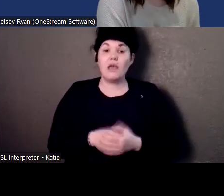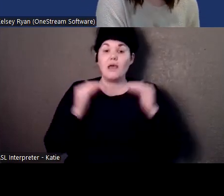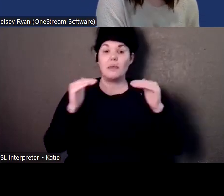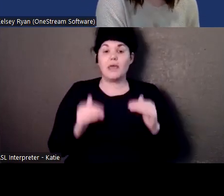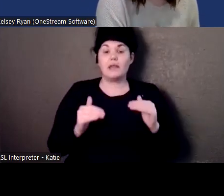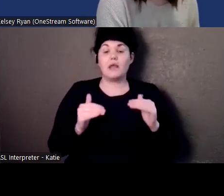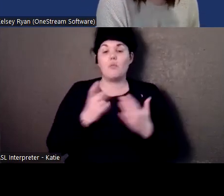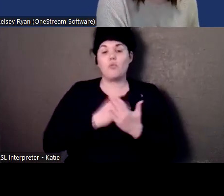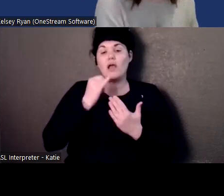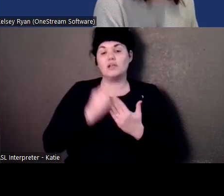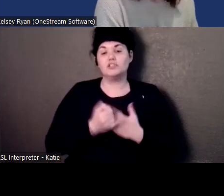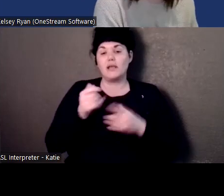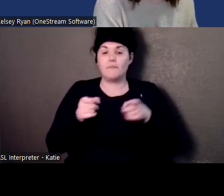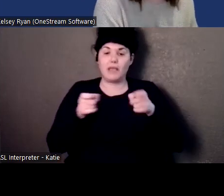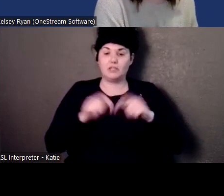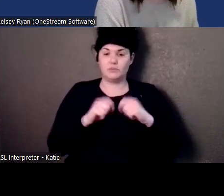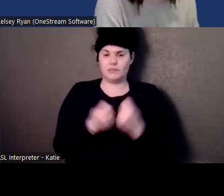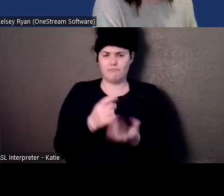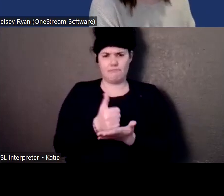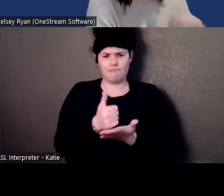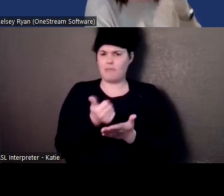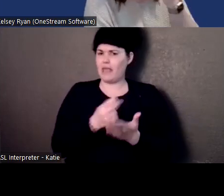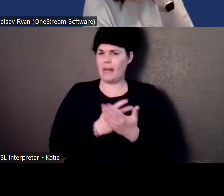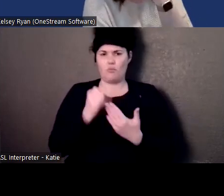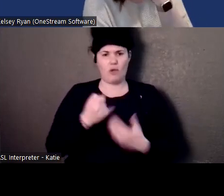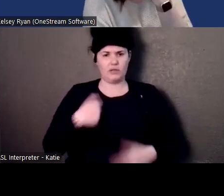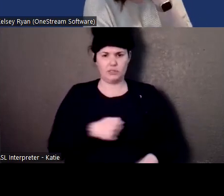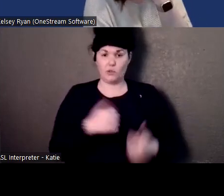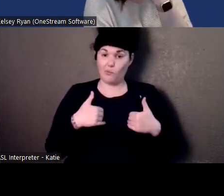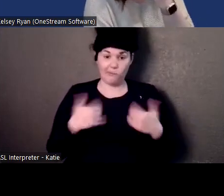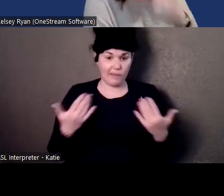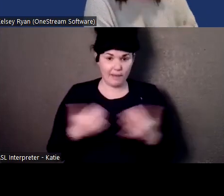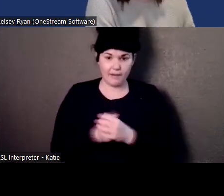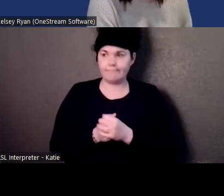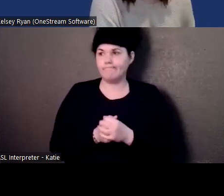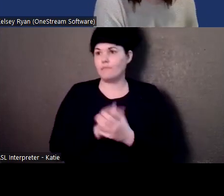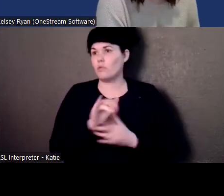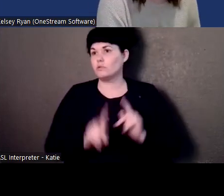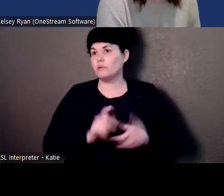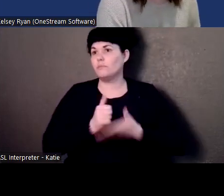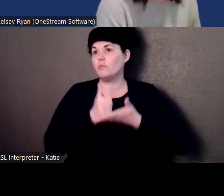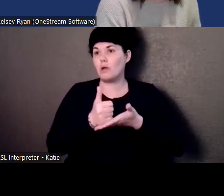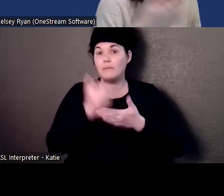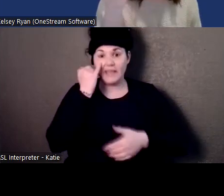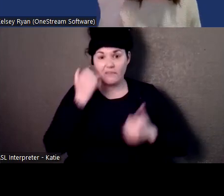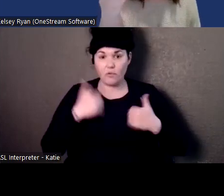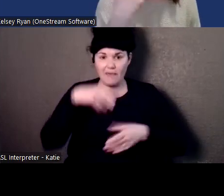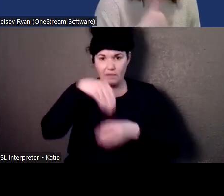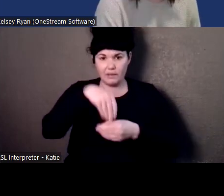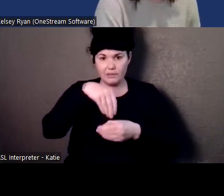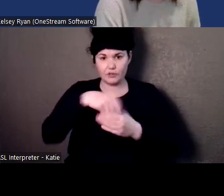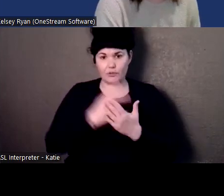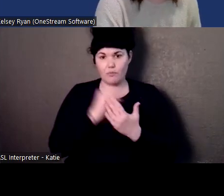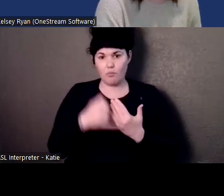is assisting with any projects that we have going on. So they're individuals that are helping if we have an internal project to spin up a